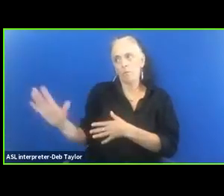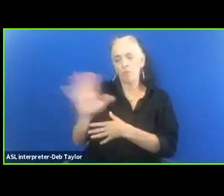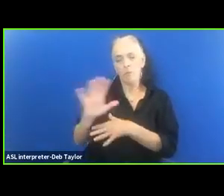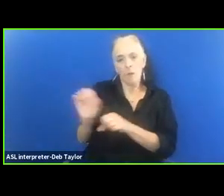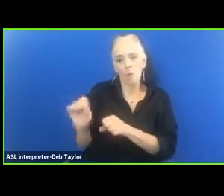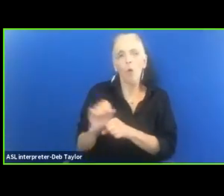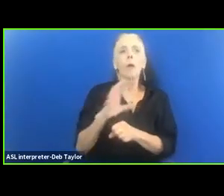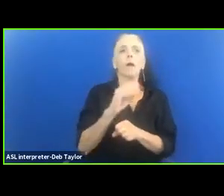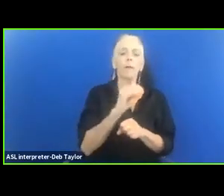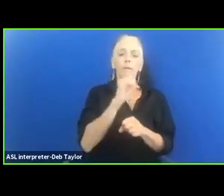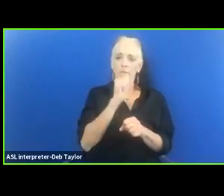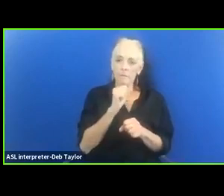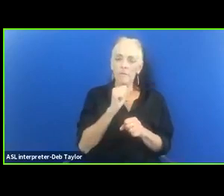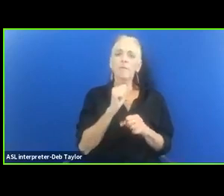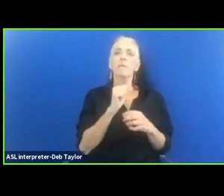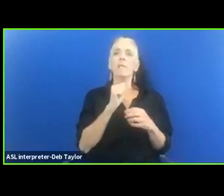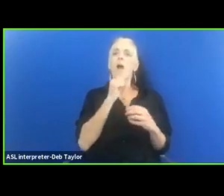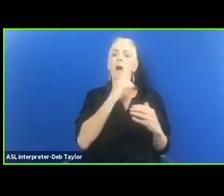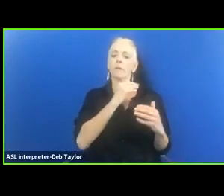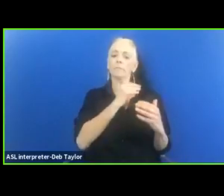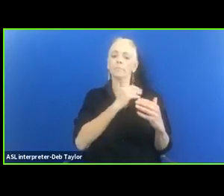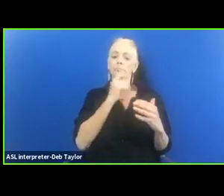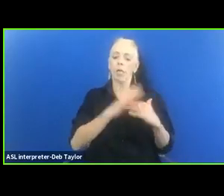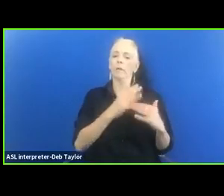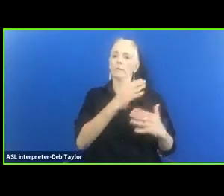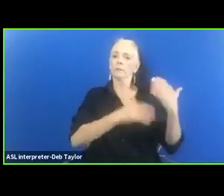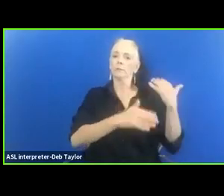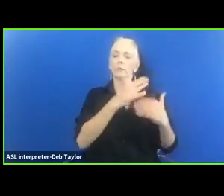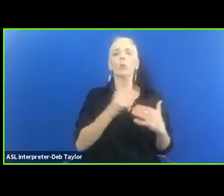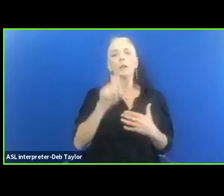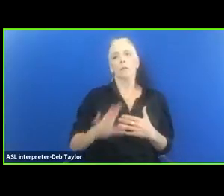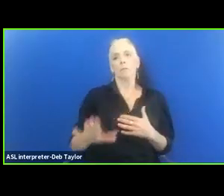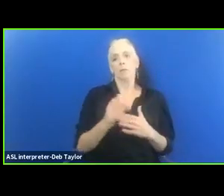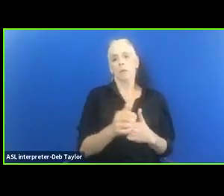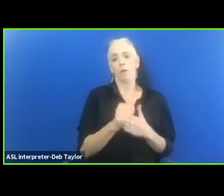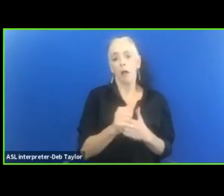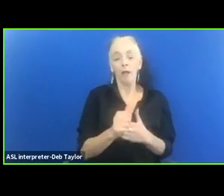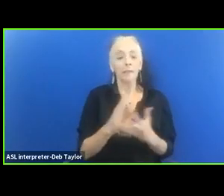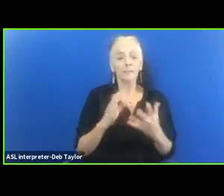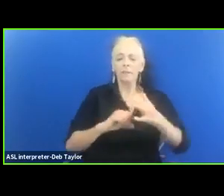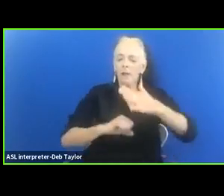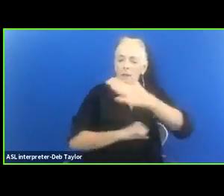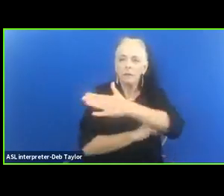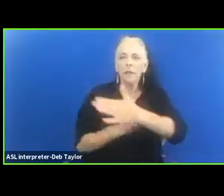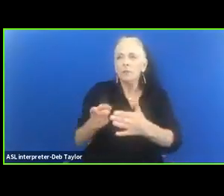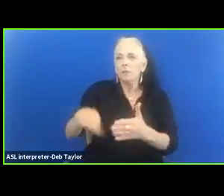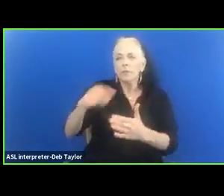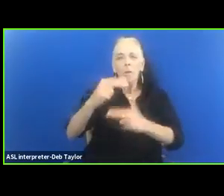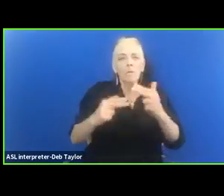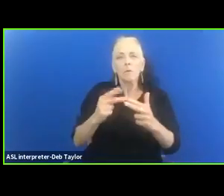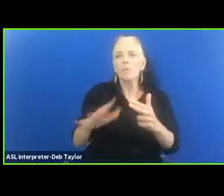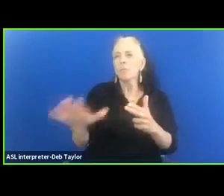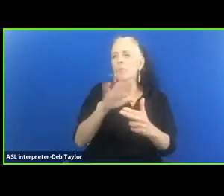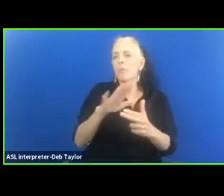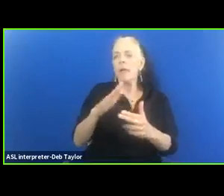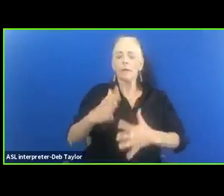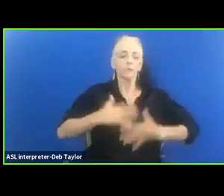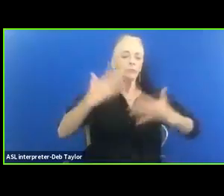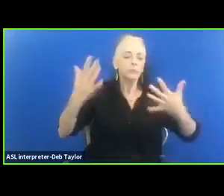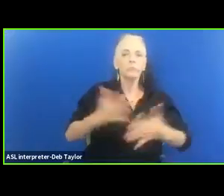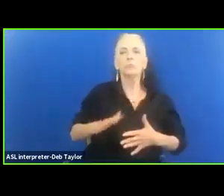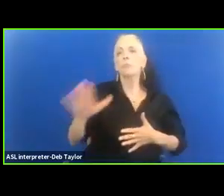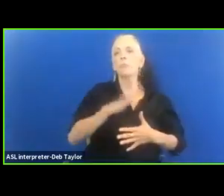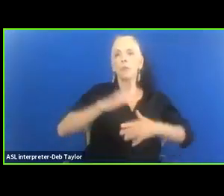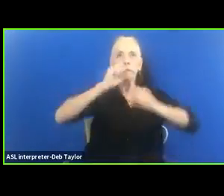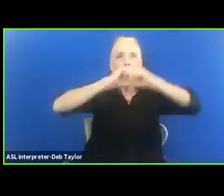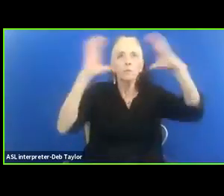now more than ever, we need their guidance. The foundation that they built from their joy, their struggle, their vision, and their willingness to give